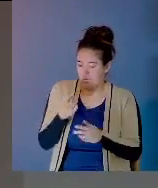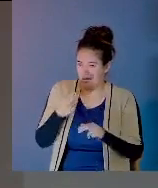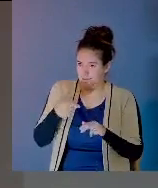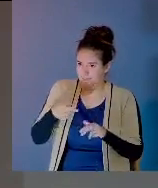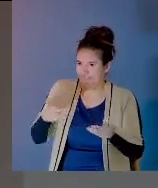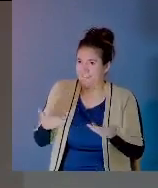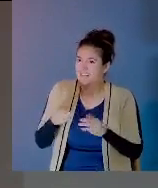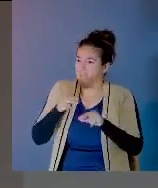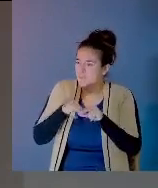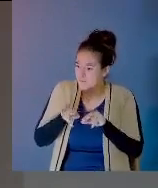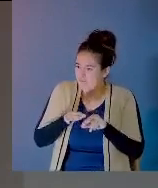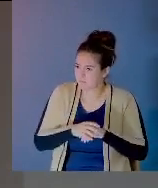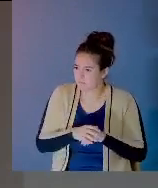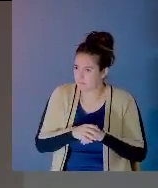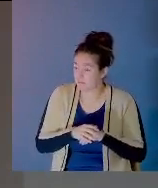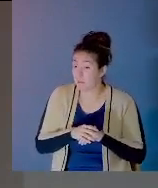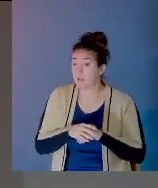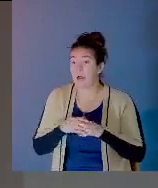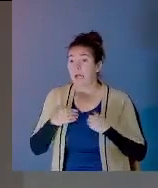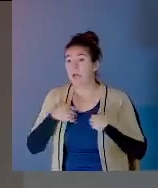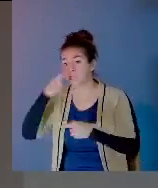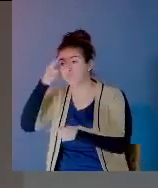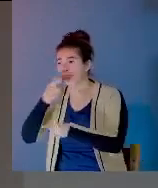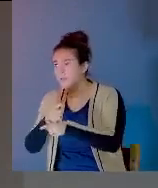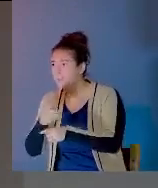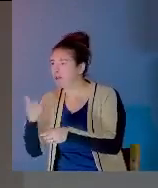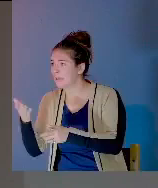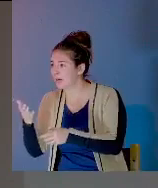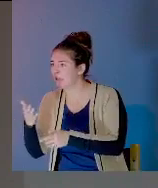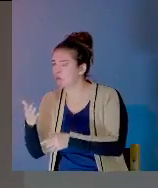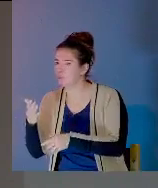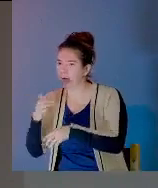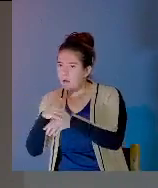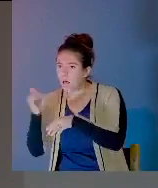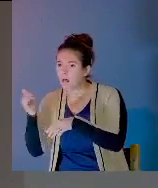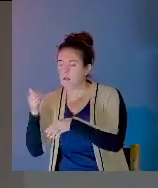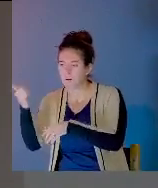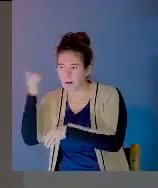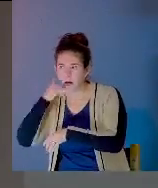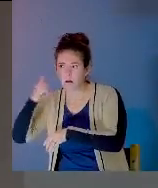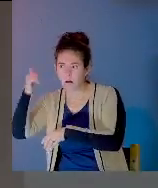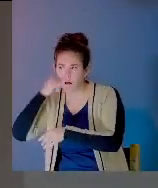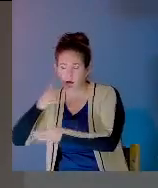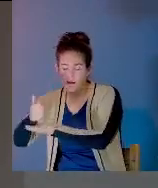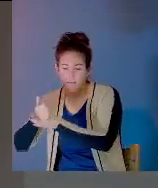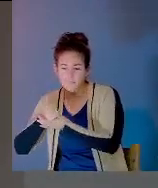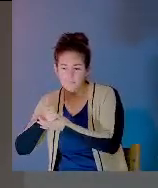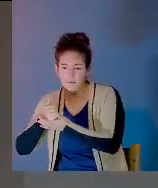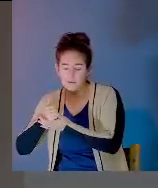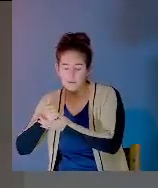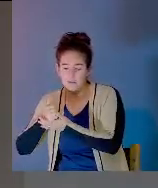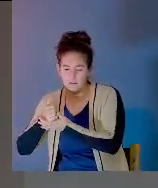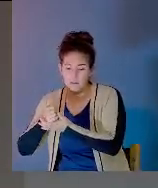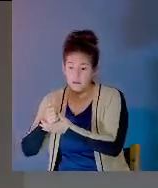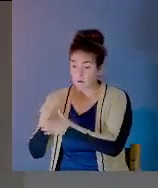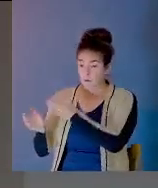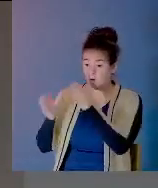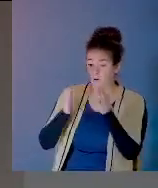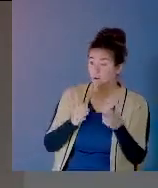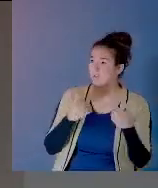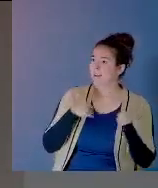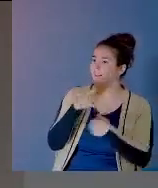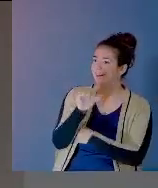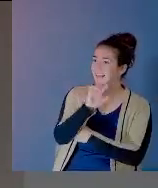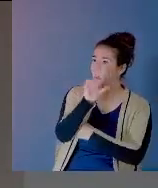summer coming and helping me. So I was another church. I got Larry Sosa and